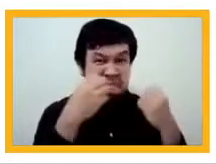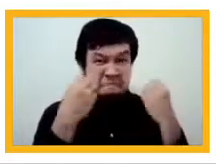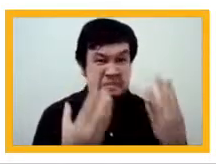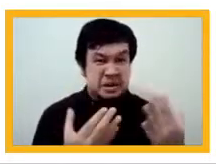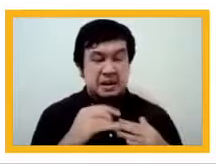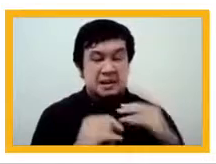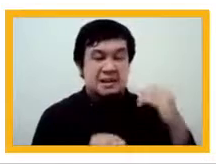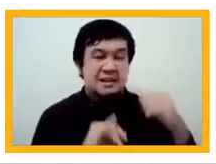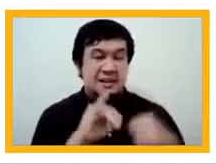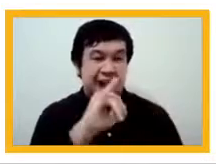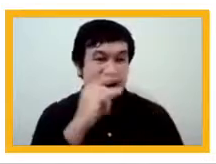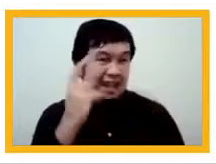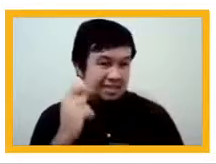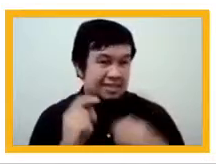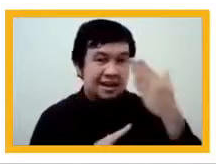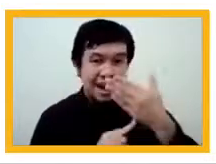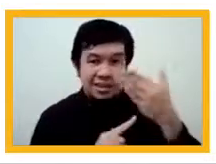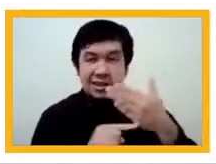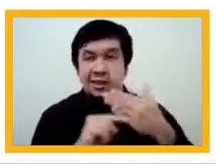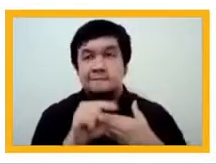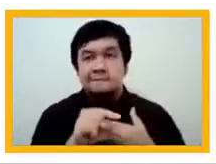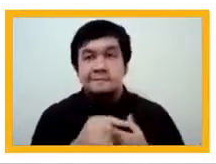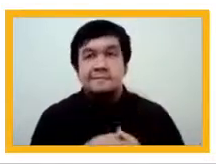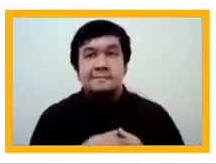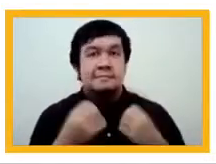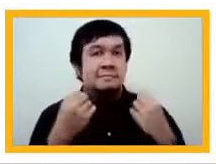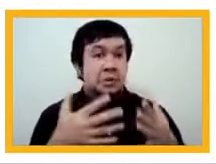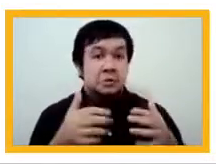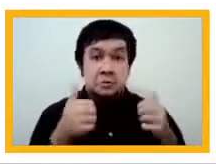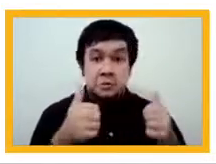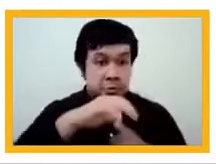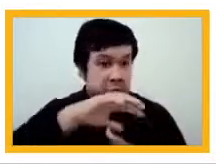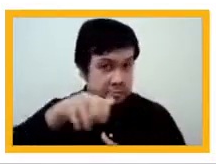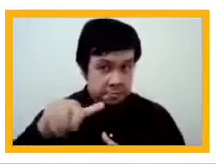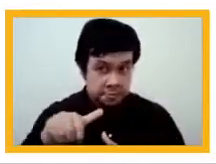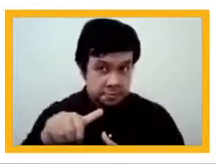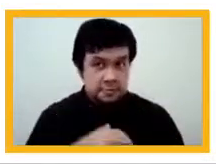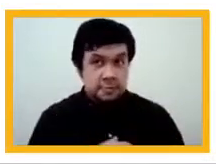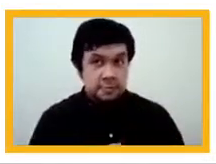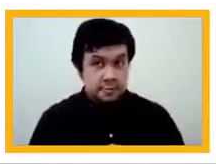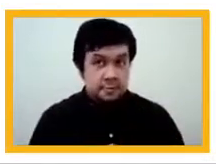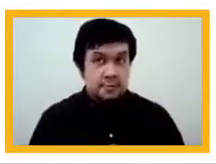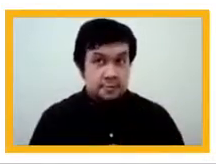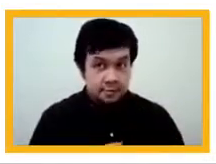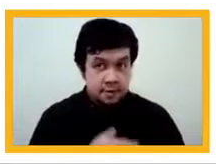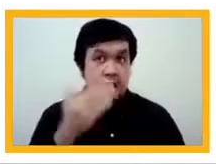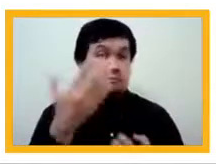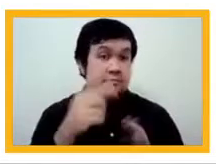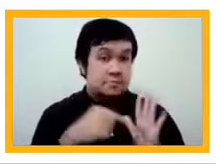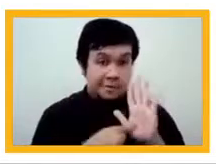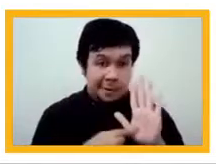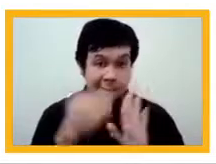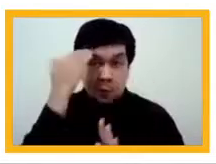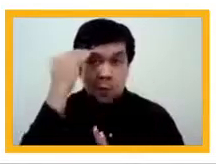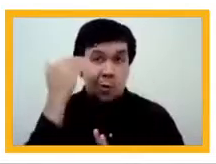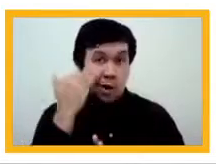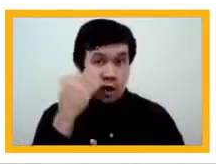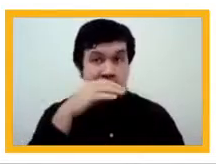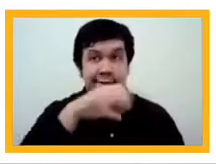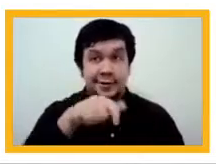IT industry up to like a level of, for example, Korea, is quite difficult. It cannot be done